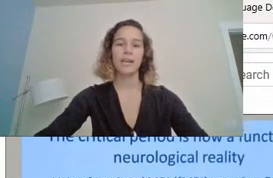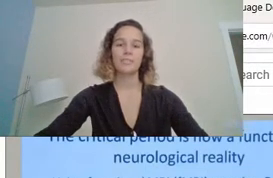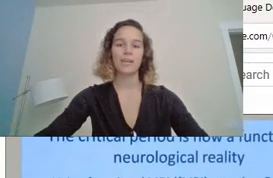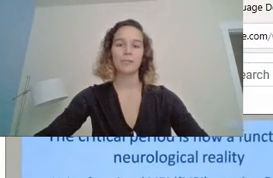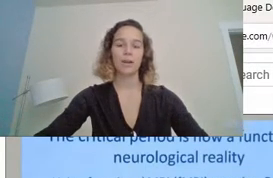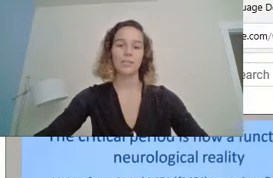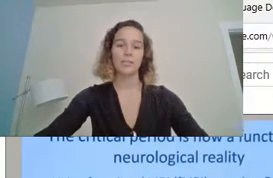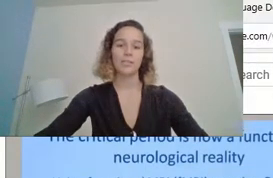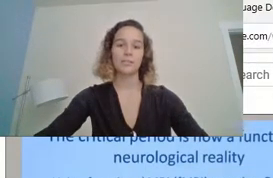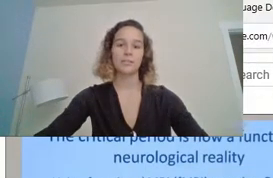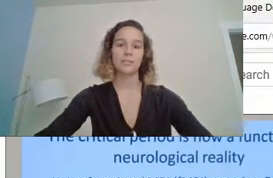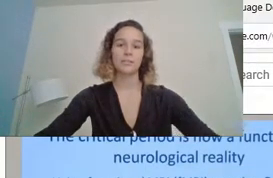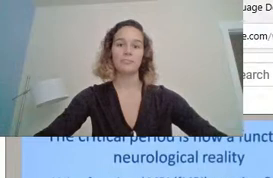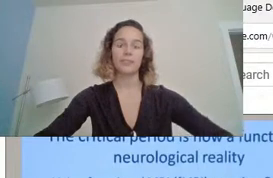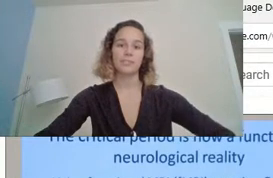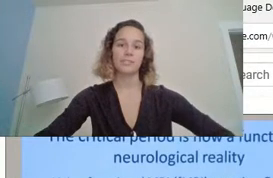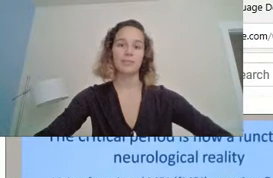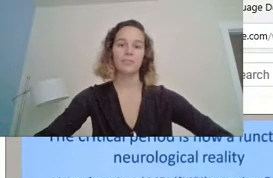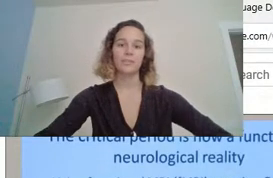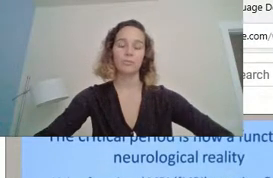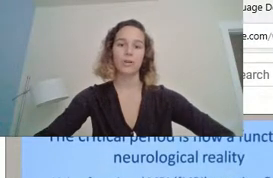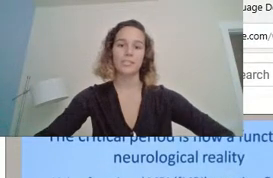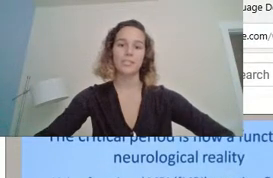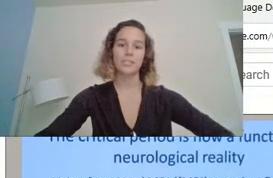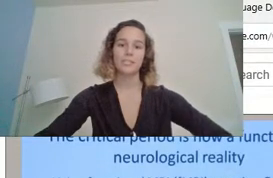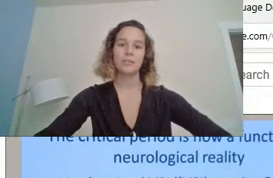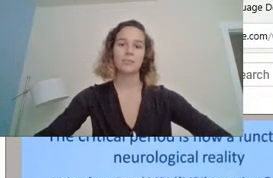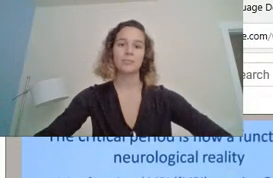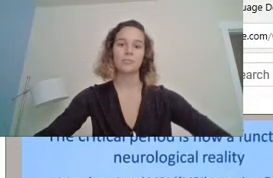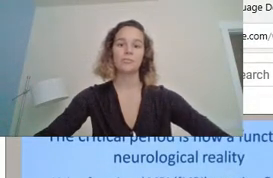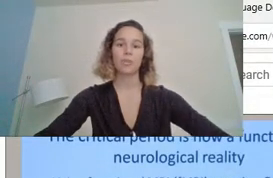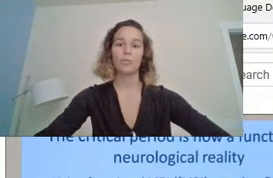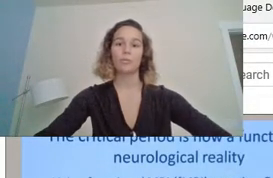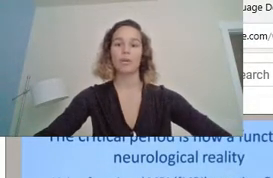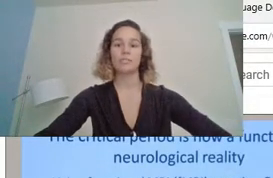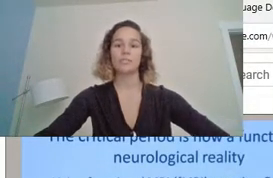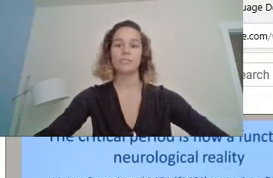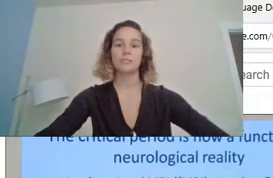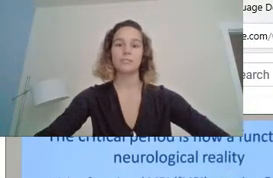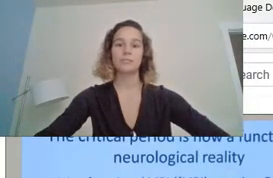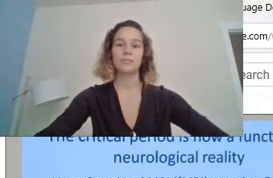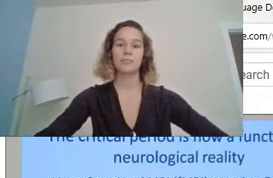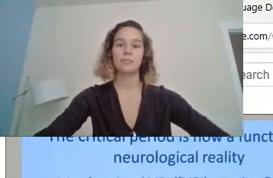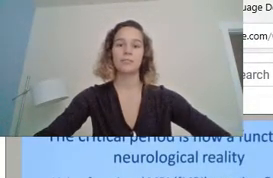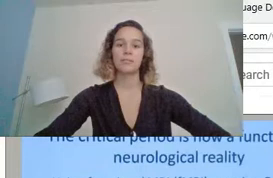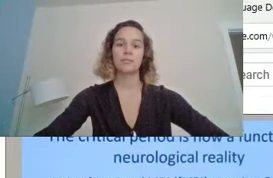But tactile processes, like feeling something, visual processes, those are slower processes.